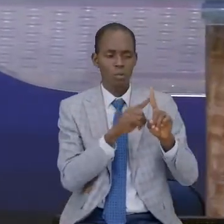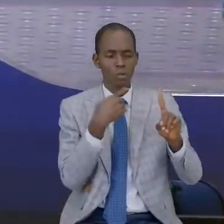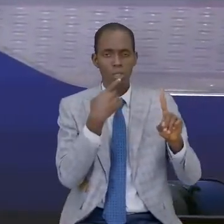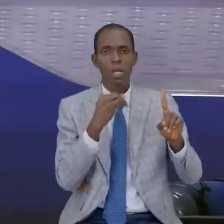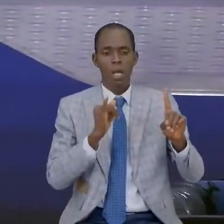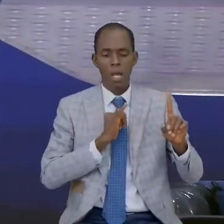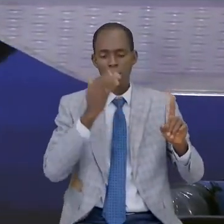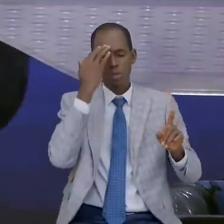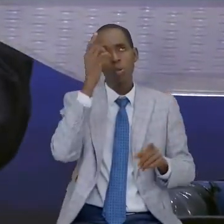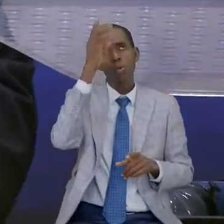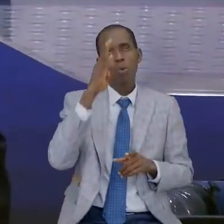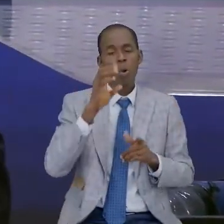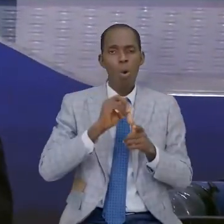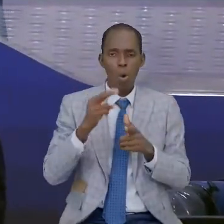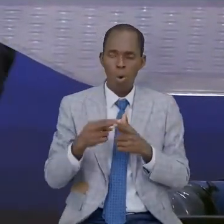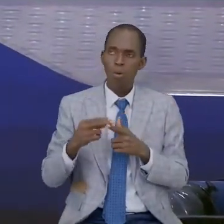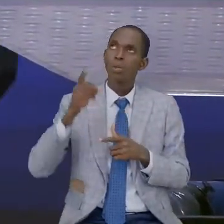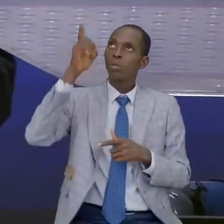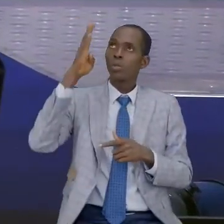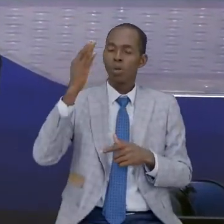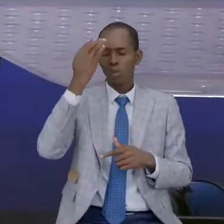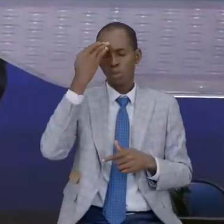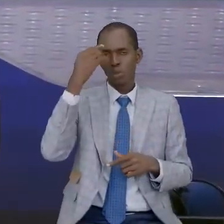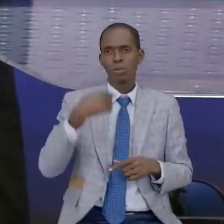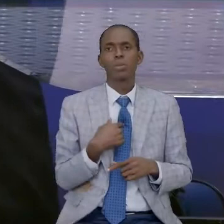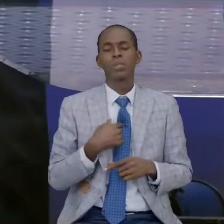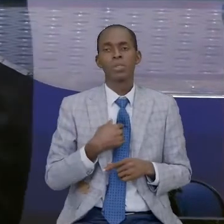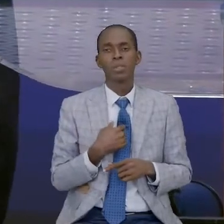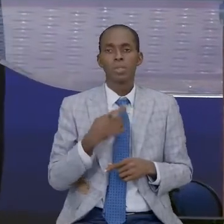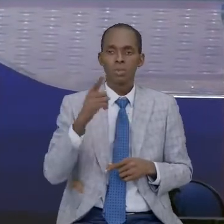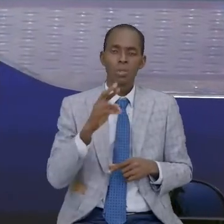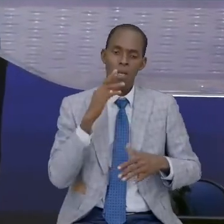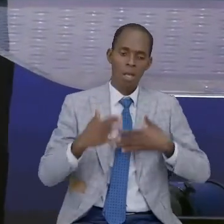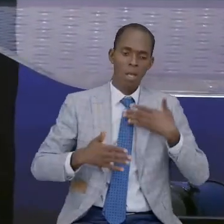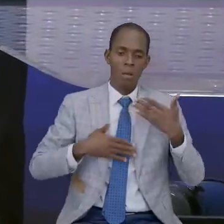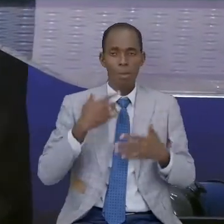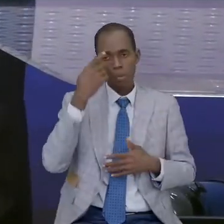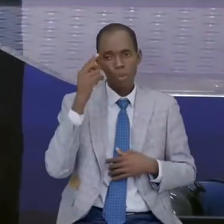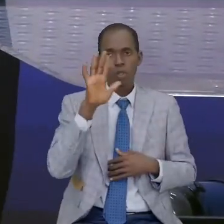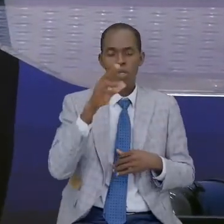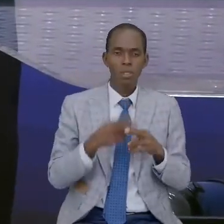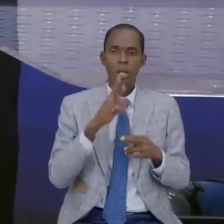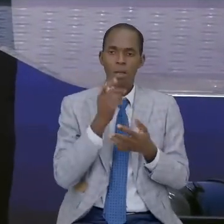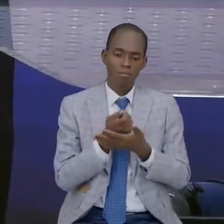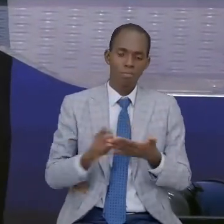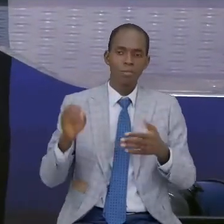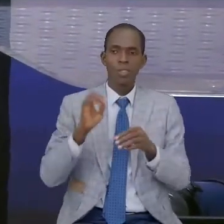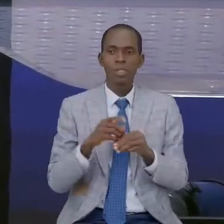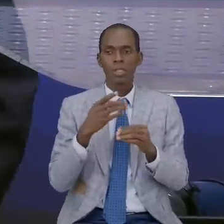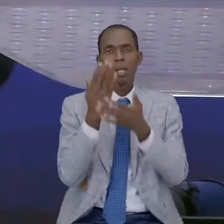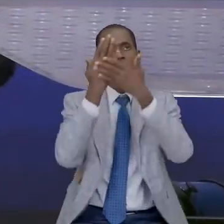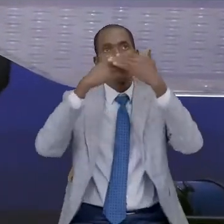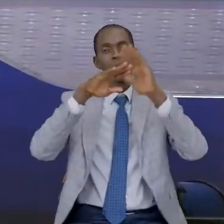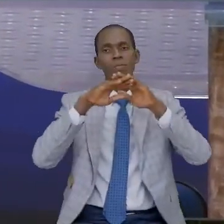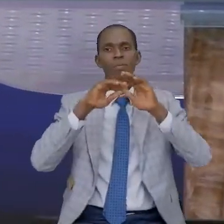know God, rather, God knows me. Known of God, you rejoice because your names are